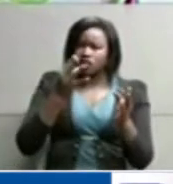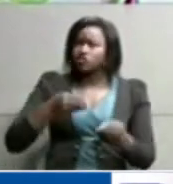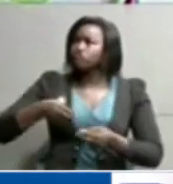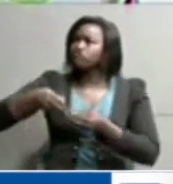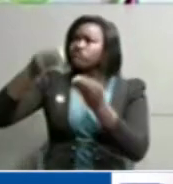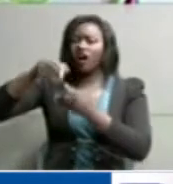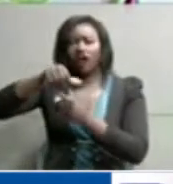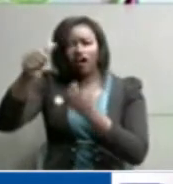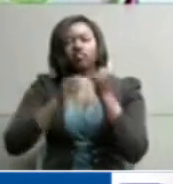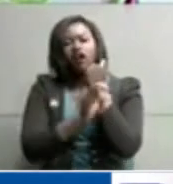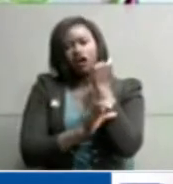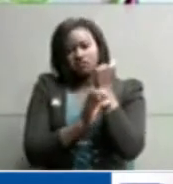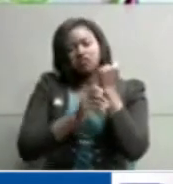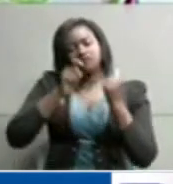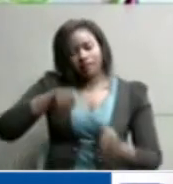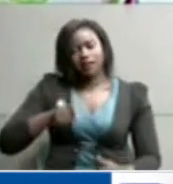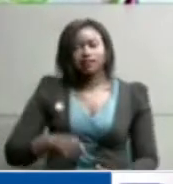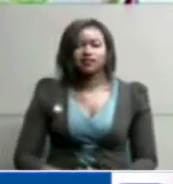out.